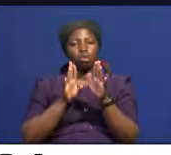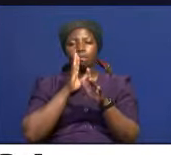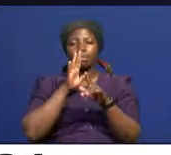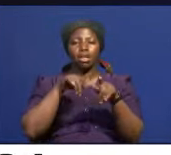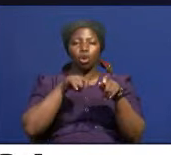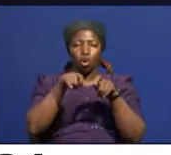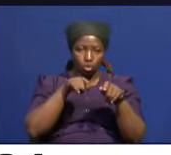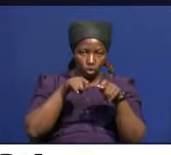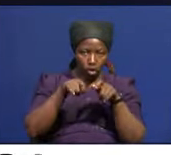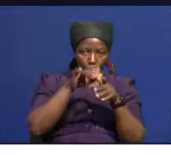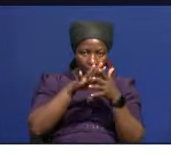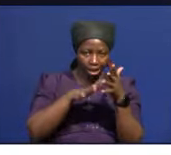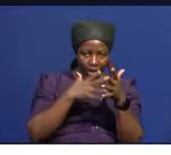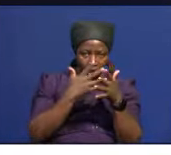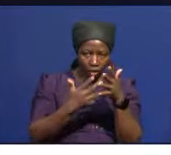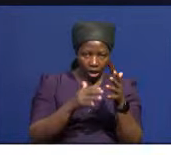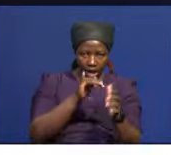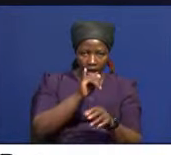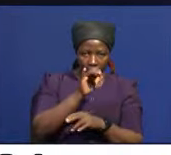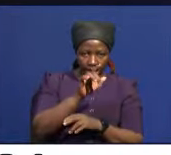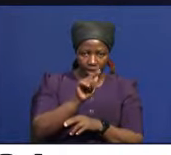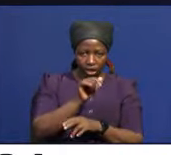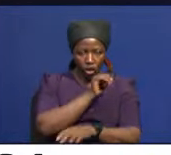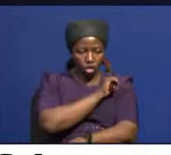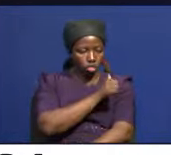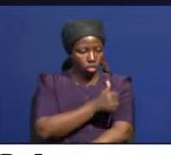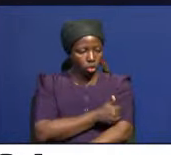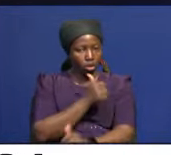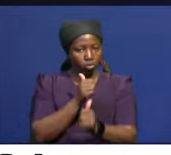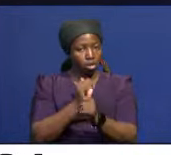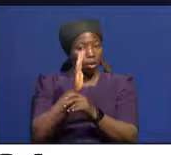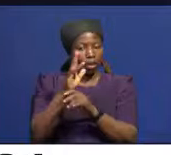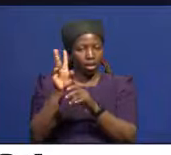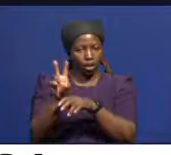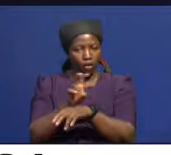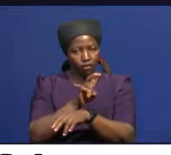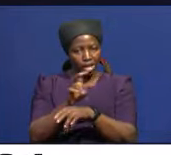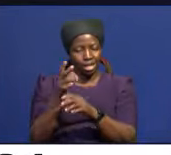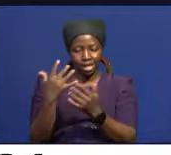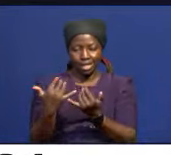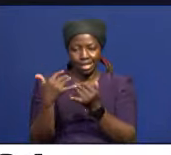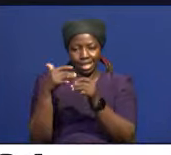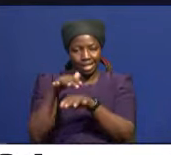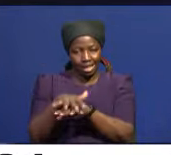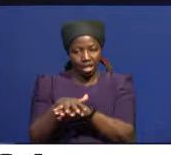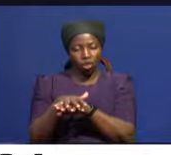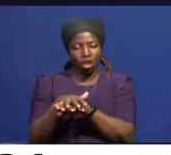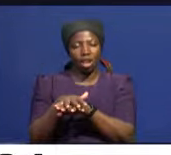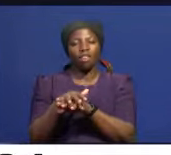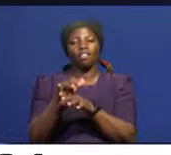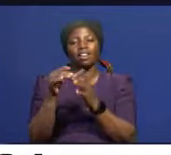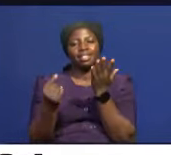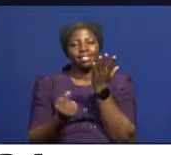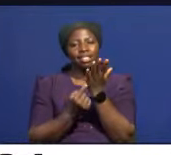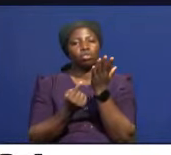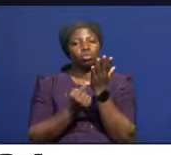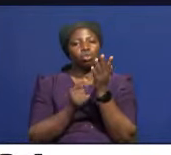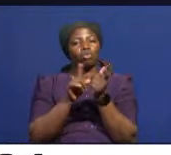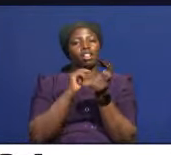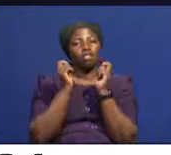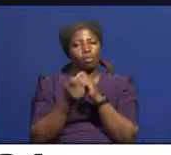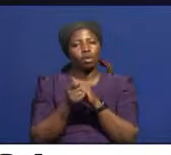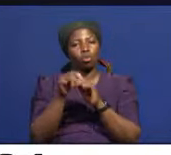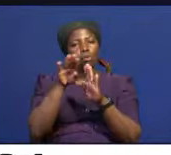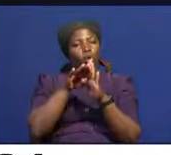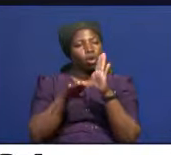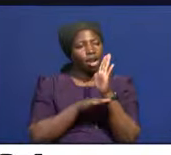by a network of ICT authorities, which shall oversee the integration of the digital transformation initiatives